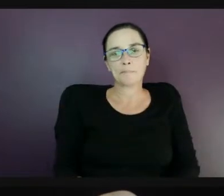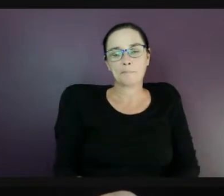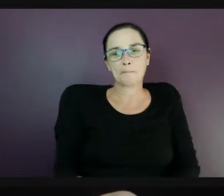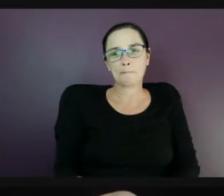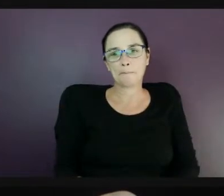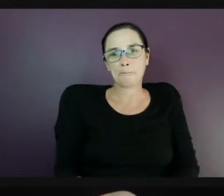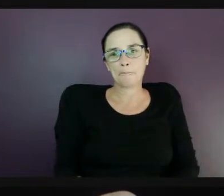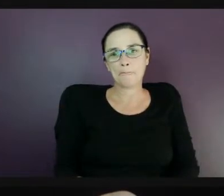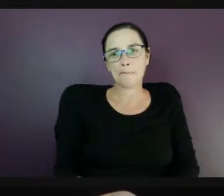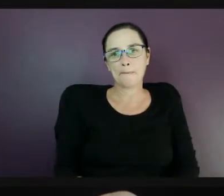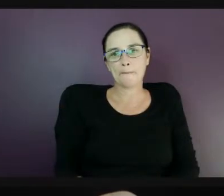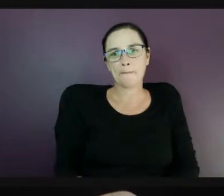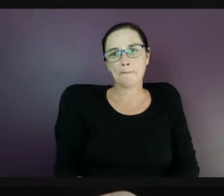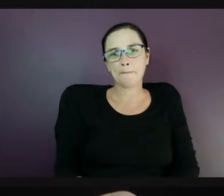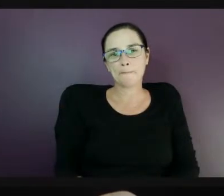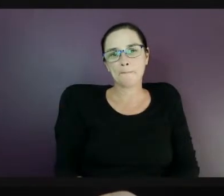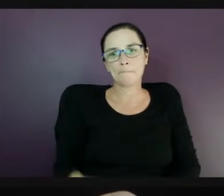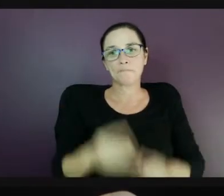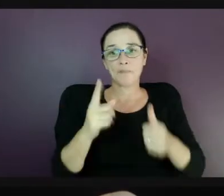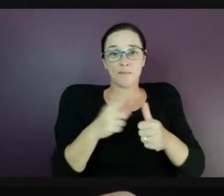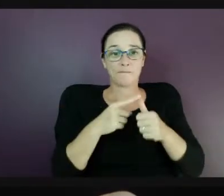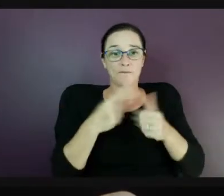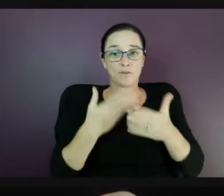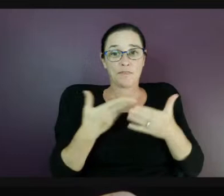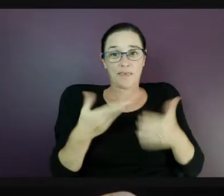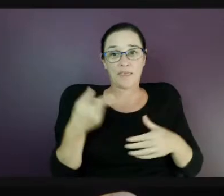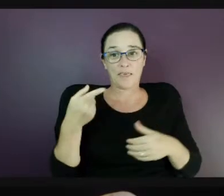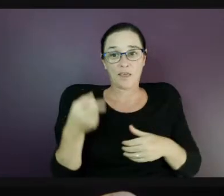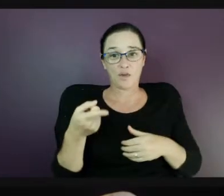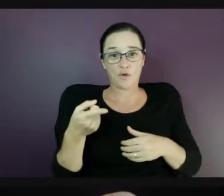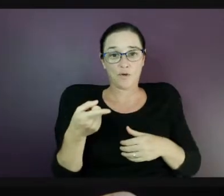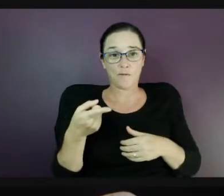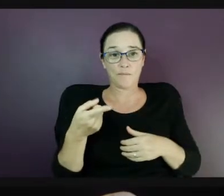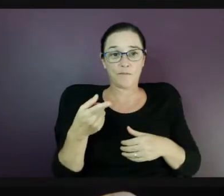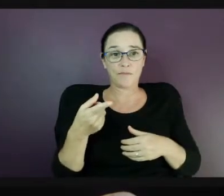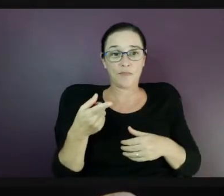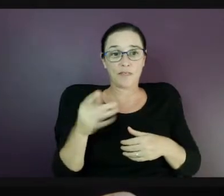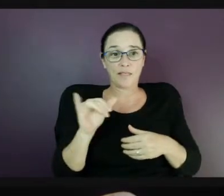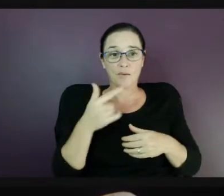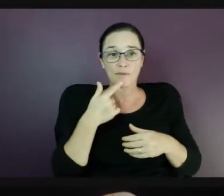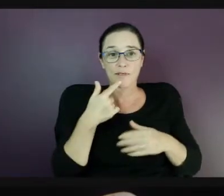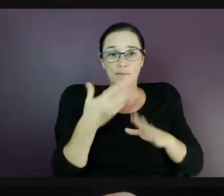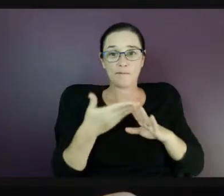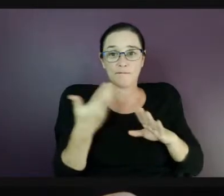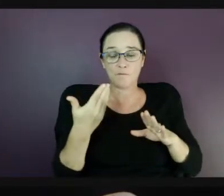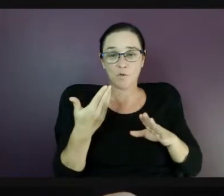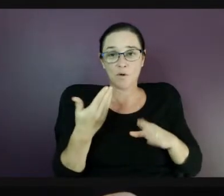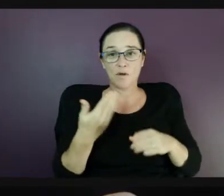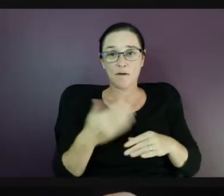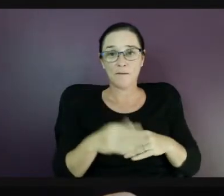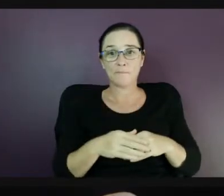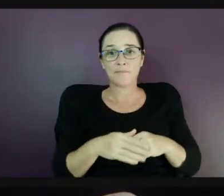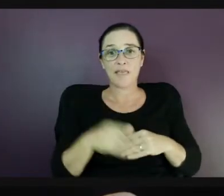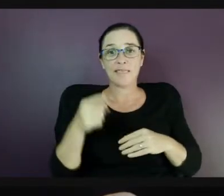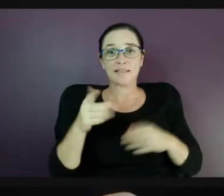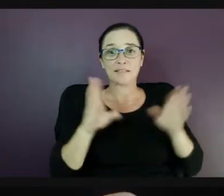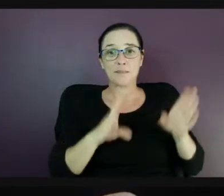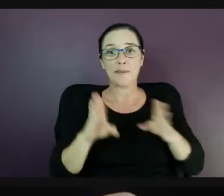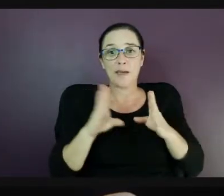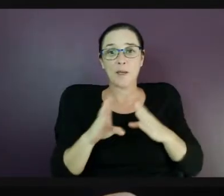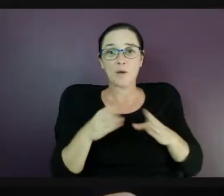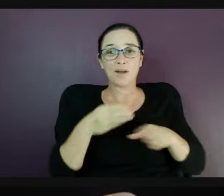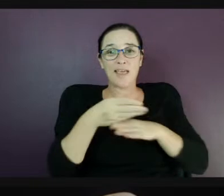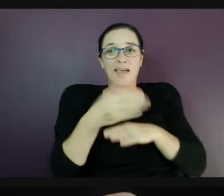So first thing on this is that, as we have said before, and just to refresh, that's the expected pattern. Here's post